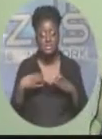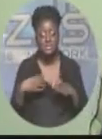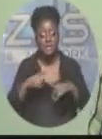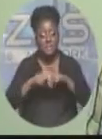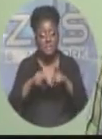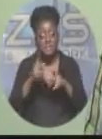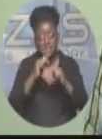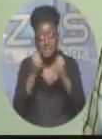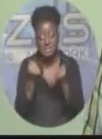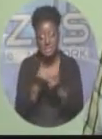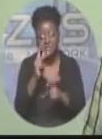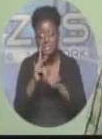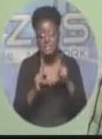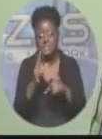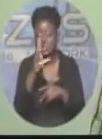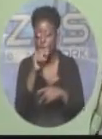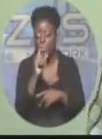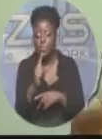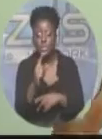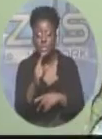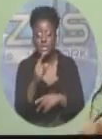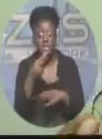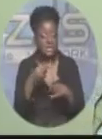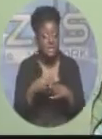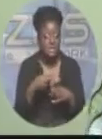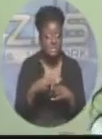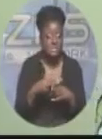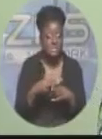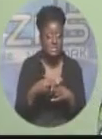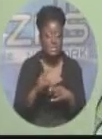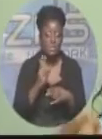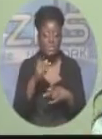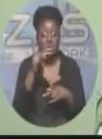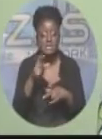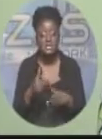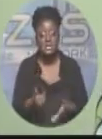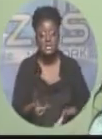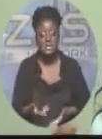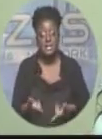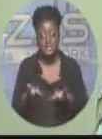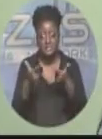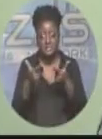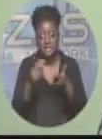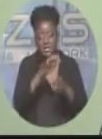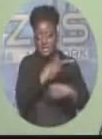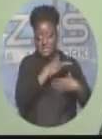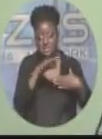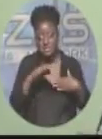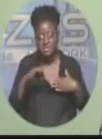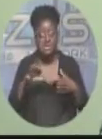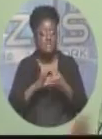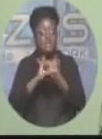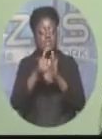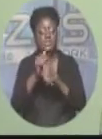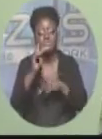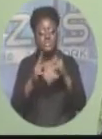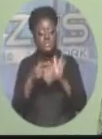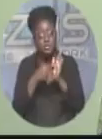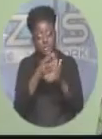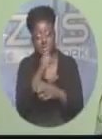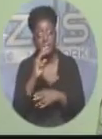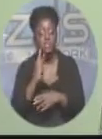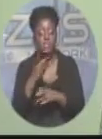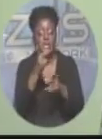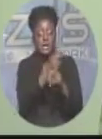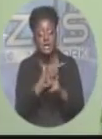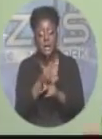And we need to go back into our communities and lift the spirits of those persons and show them that we really care for them and appreciate what they have done.